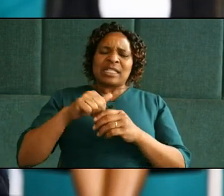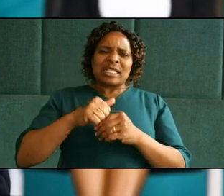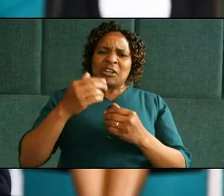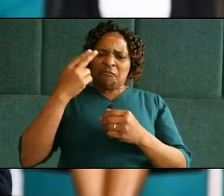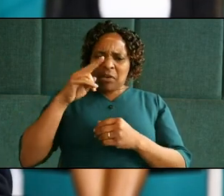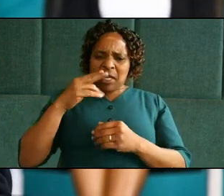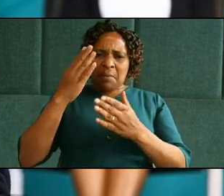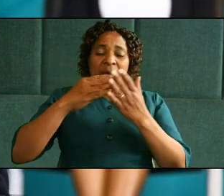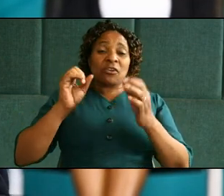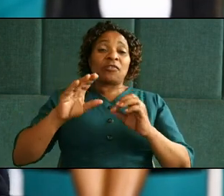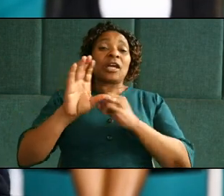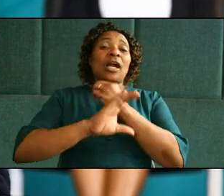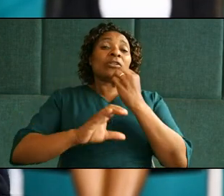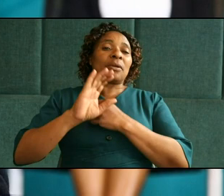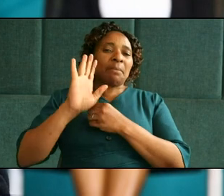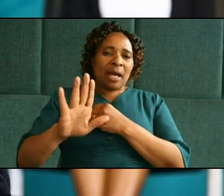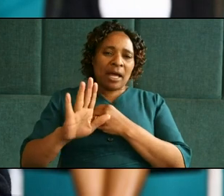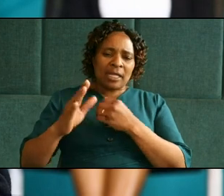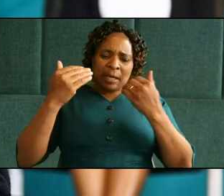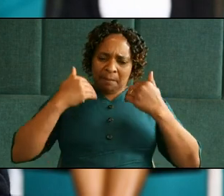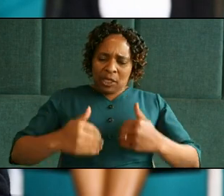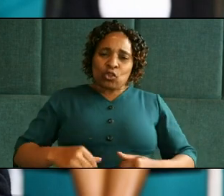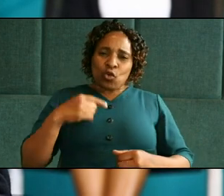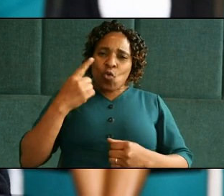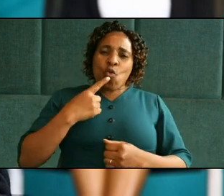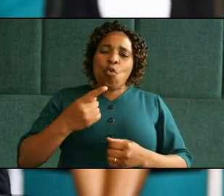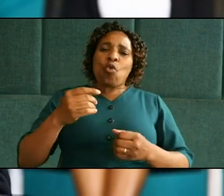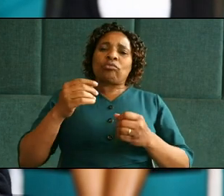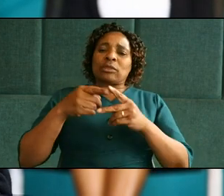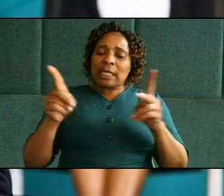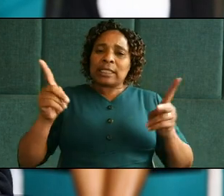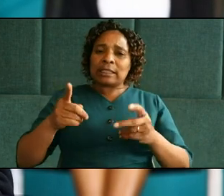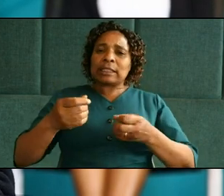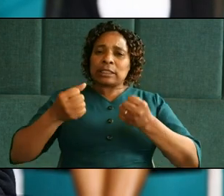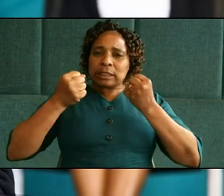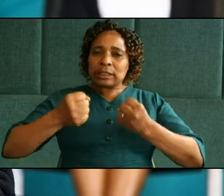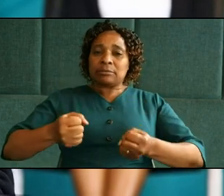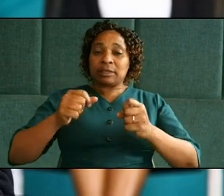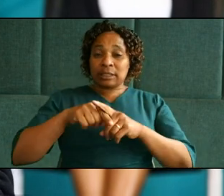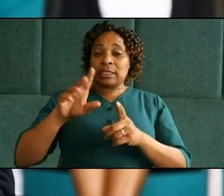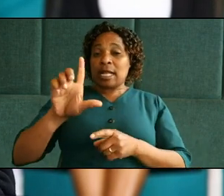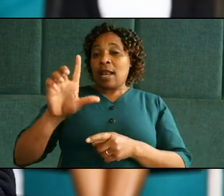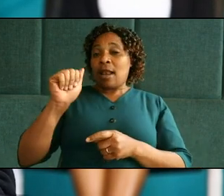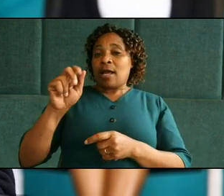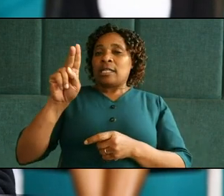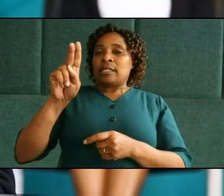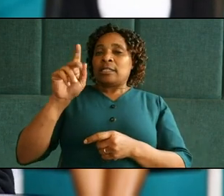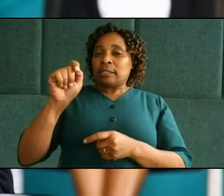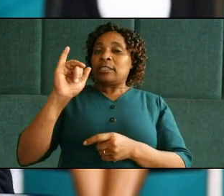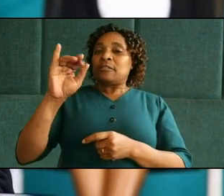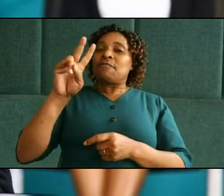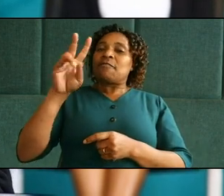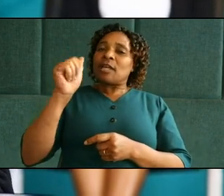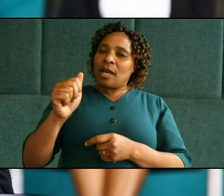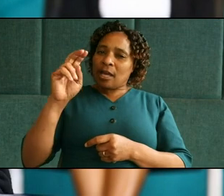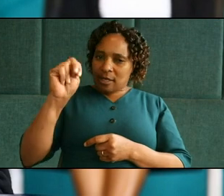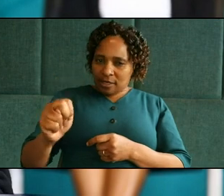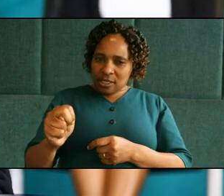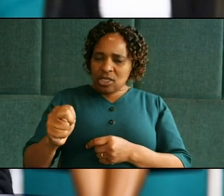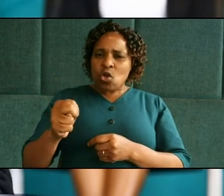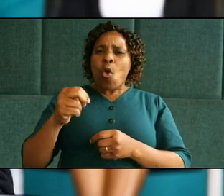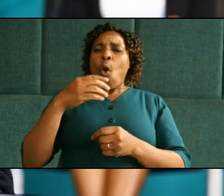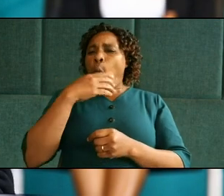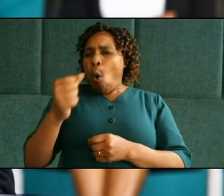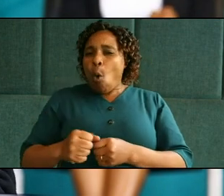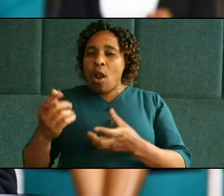country, the person who invented the jeans was a Latvian tailor. Latvian is one of the oldest languages